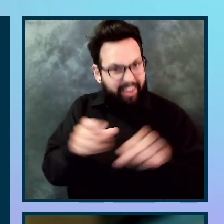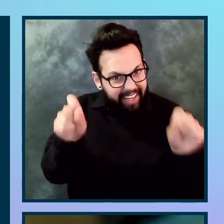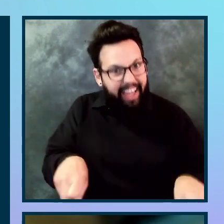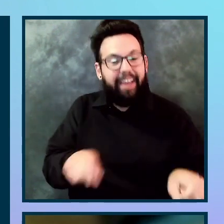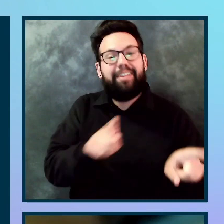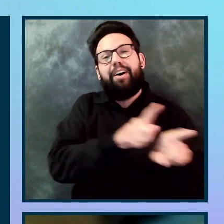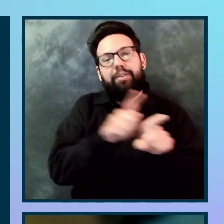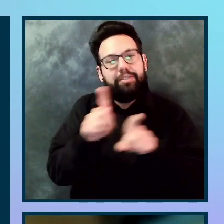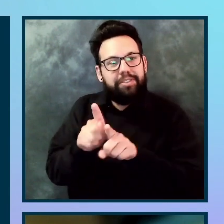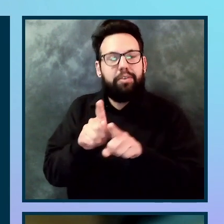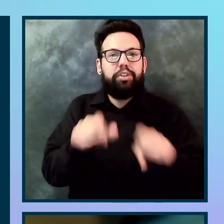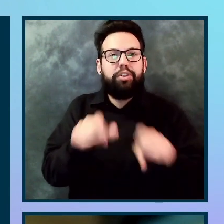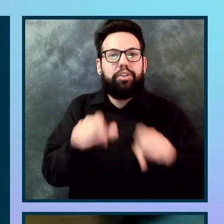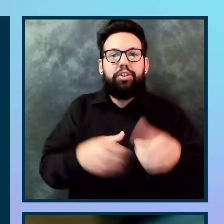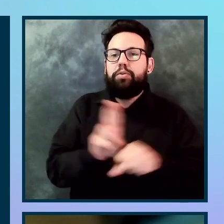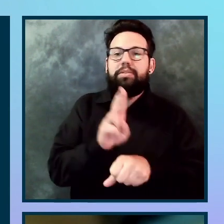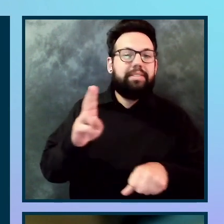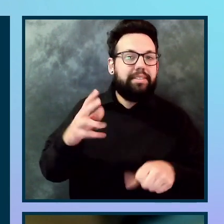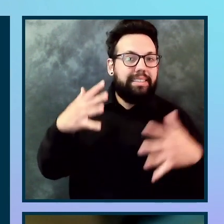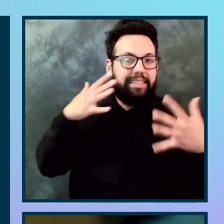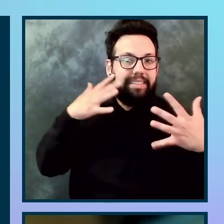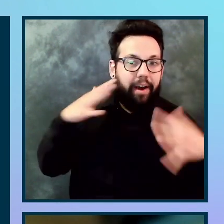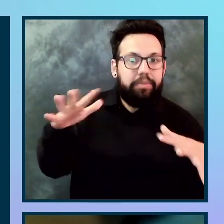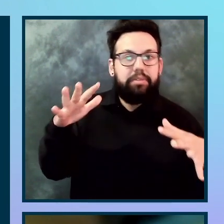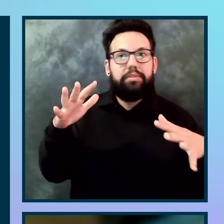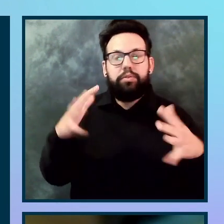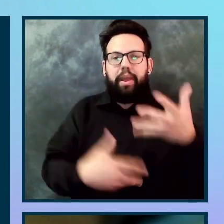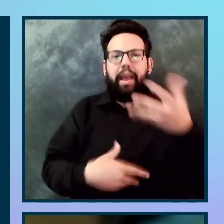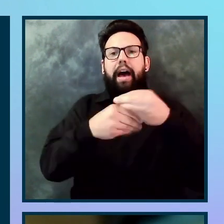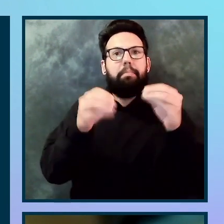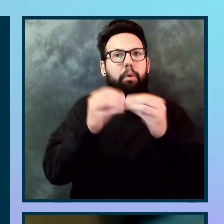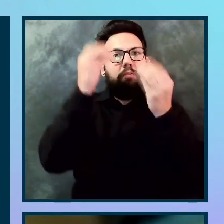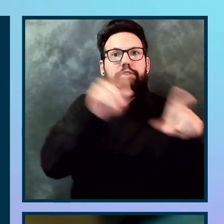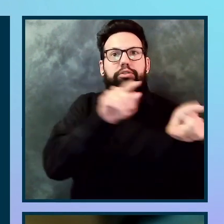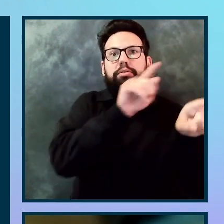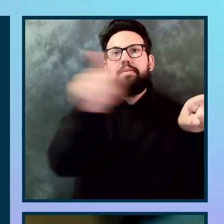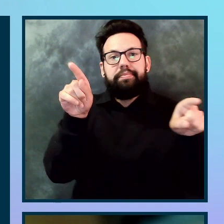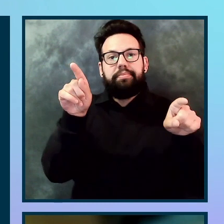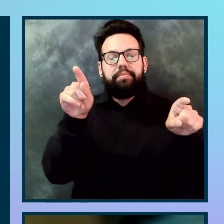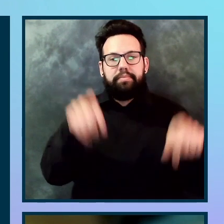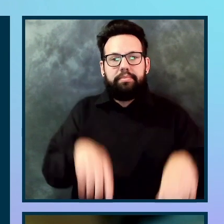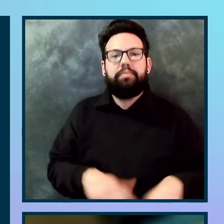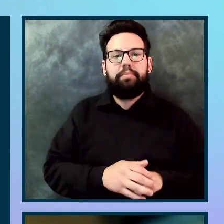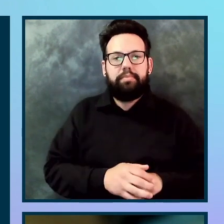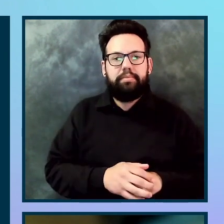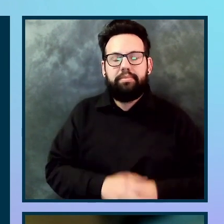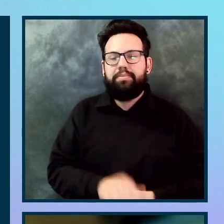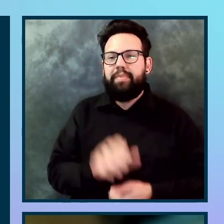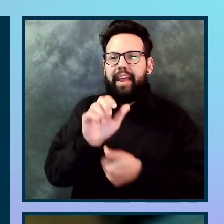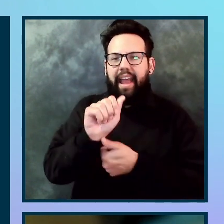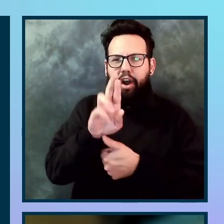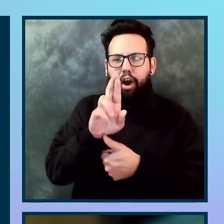use sounds and haptics to localize this extra bit of information. AR is just some type of